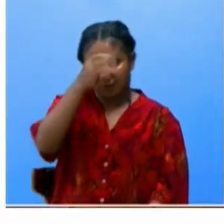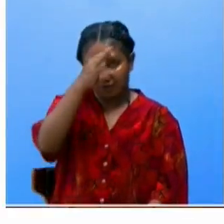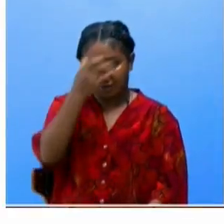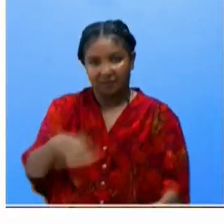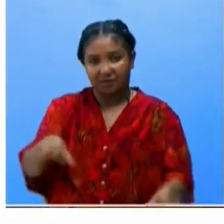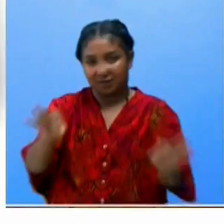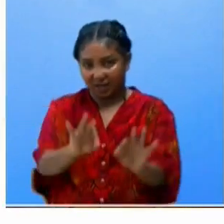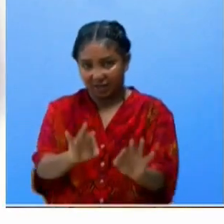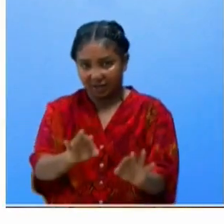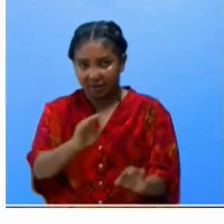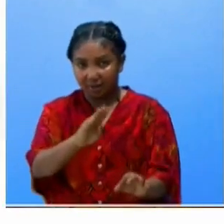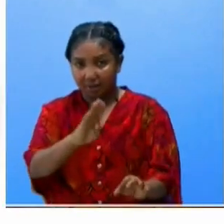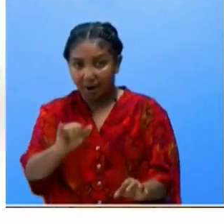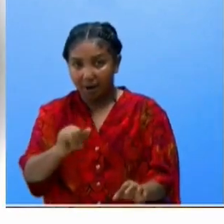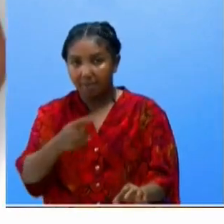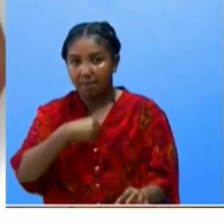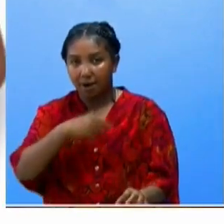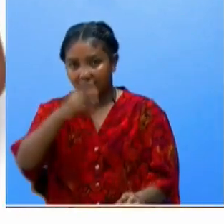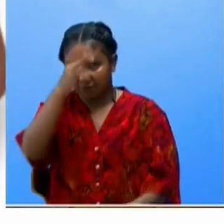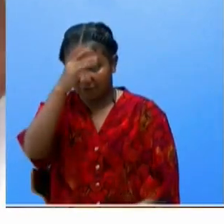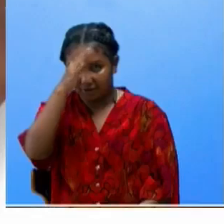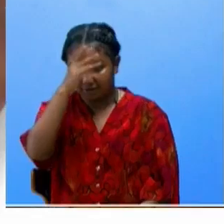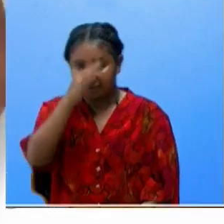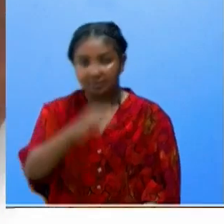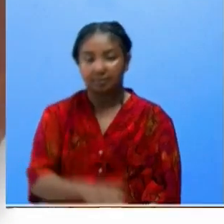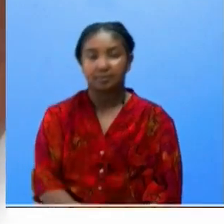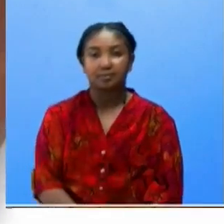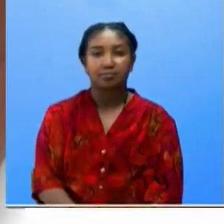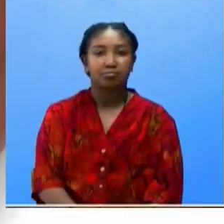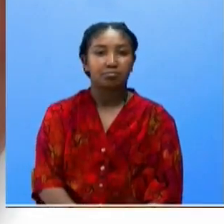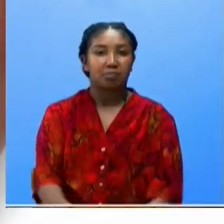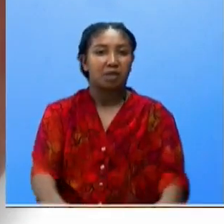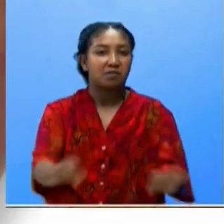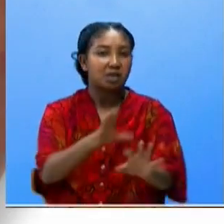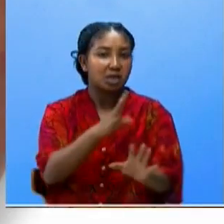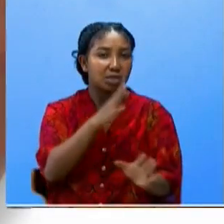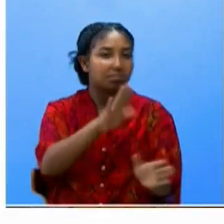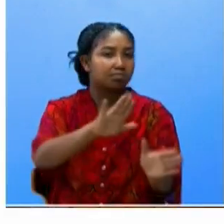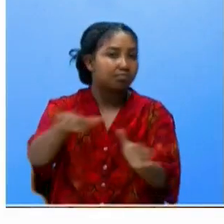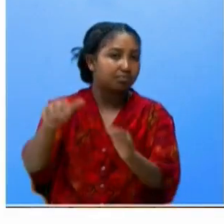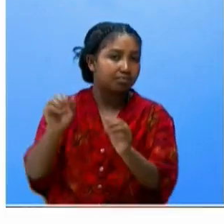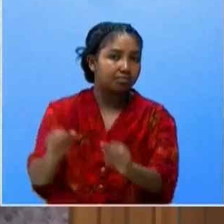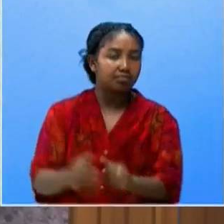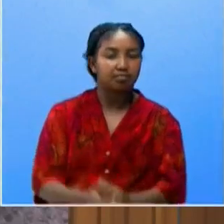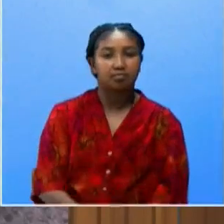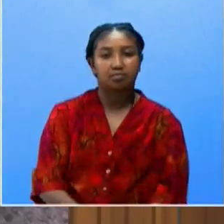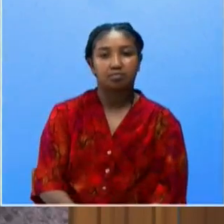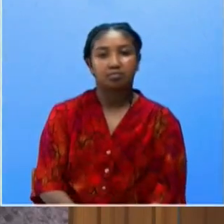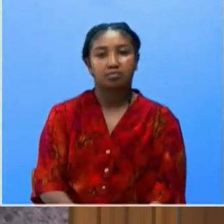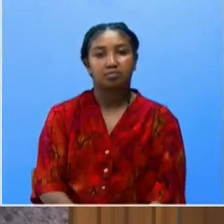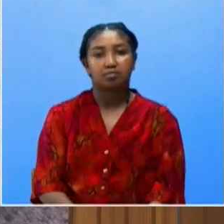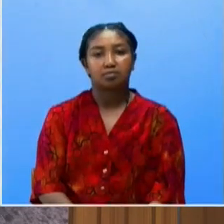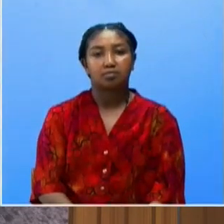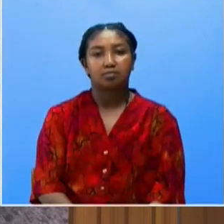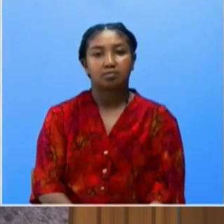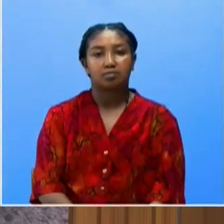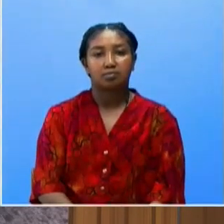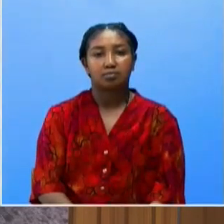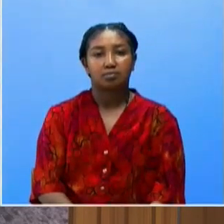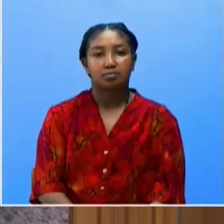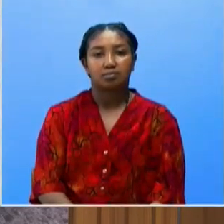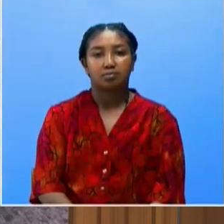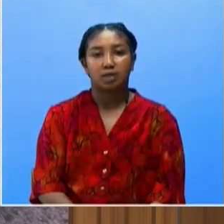necessary. By my father. If not necessary, we can leave it. We can put just like this. This means